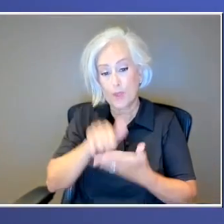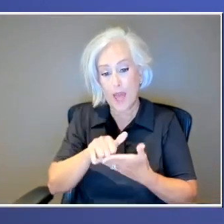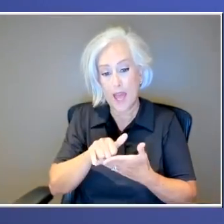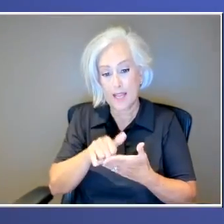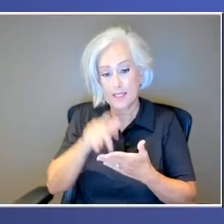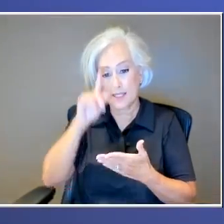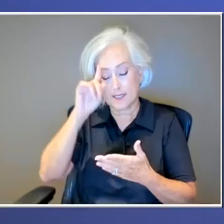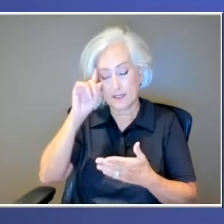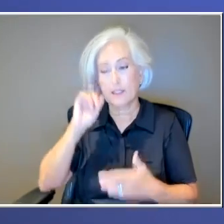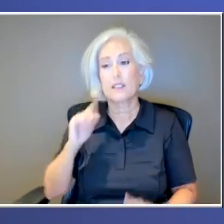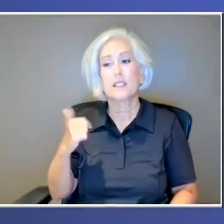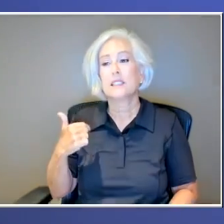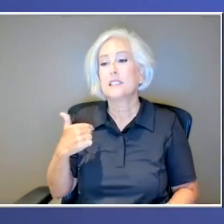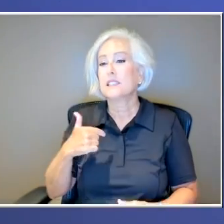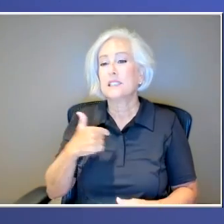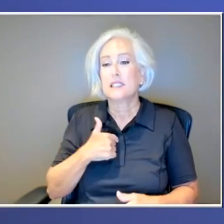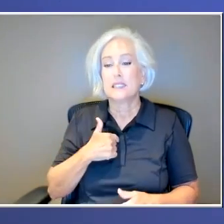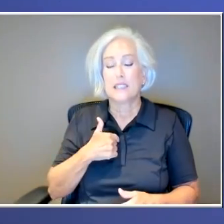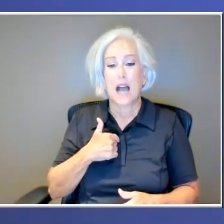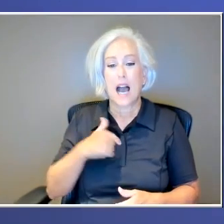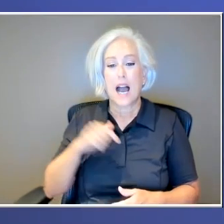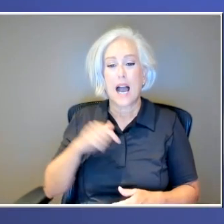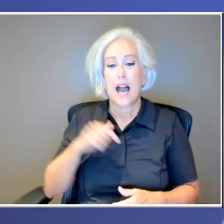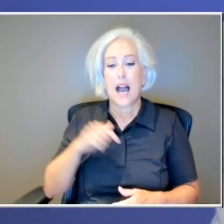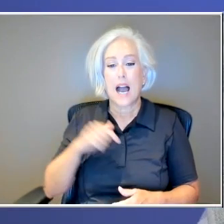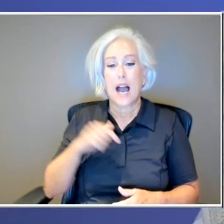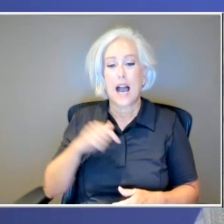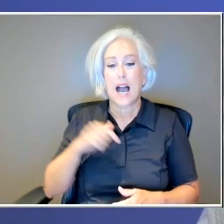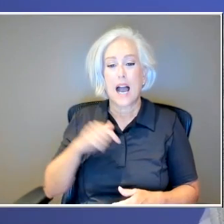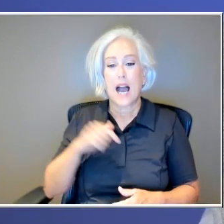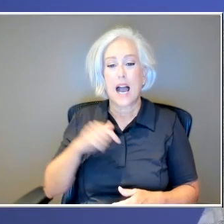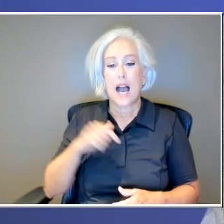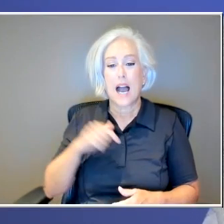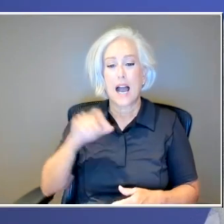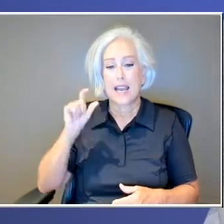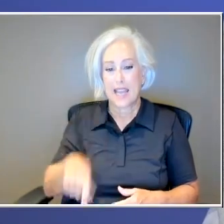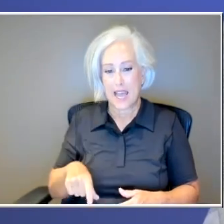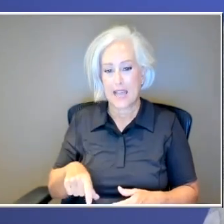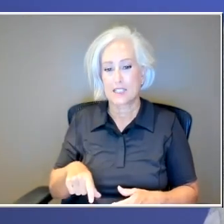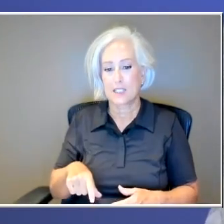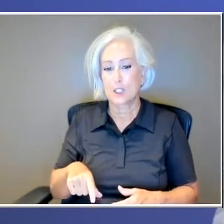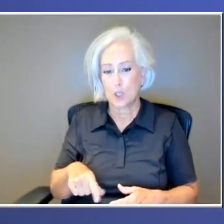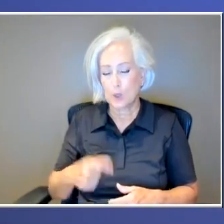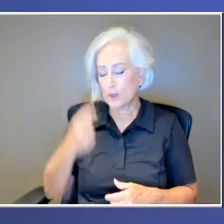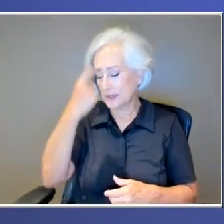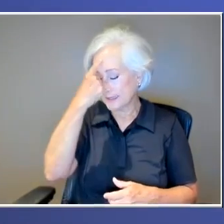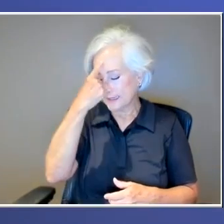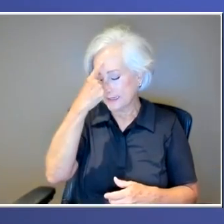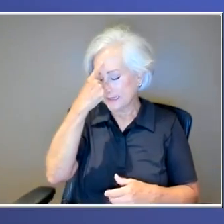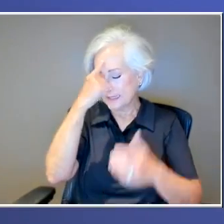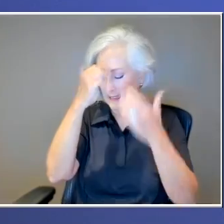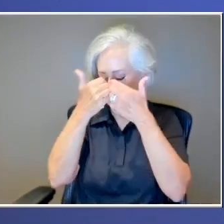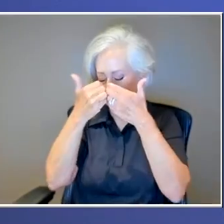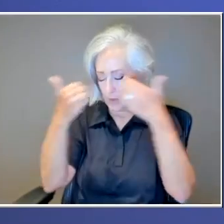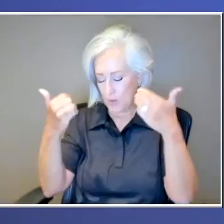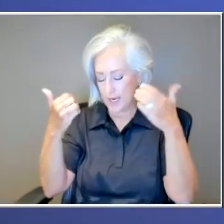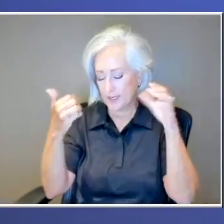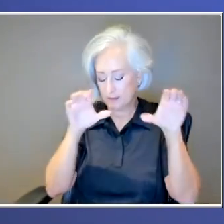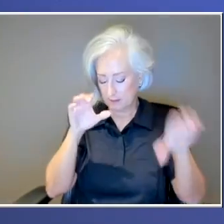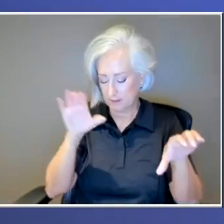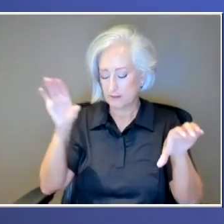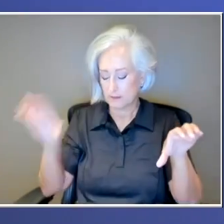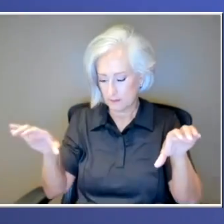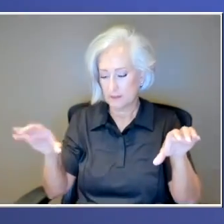I had to compartmentalize, but I had, you know, my grandson. I just focused on something,